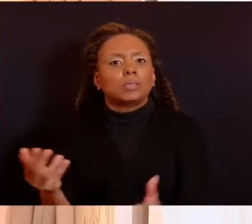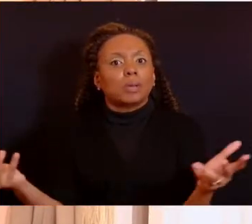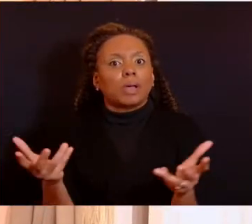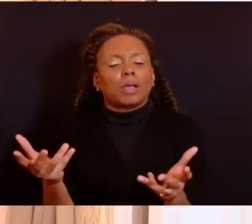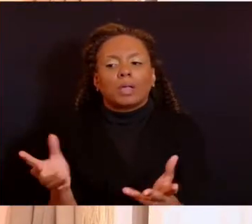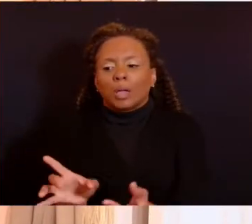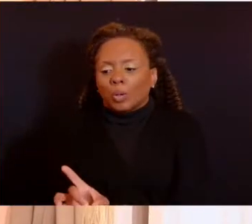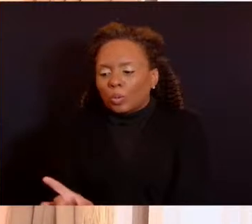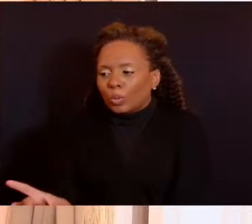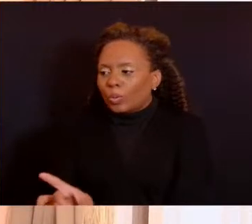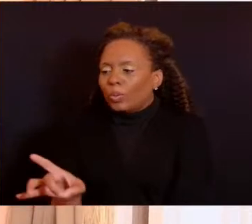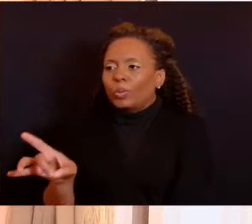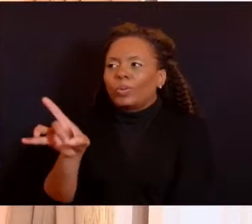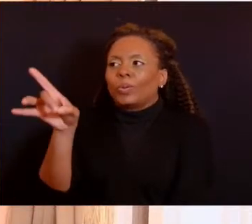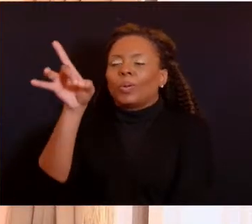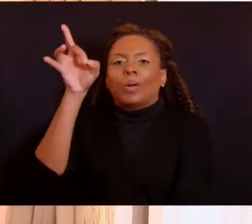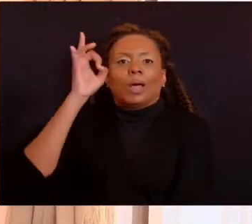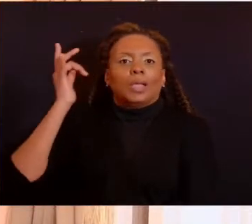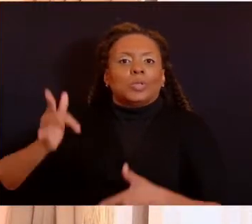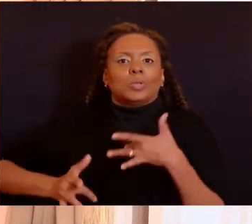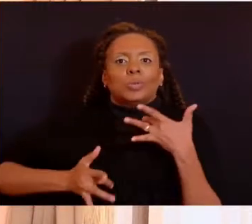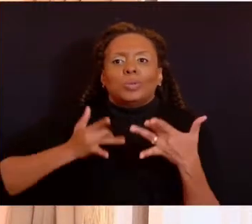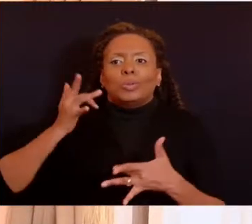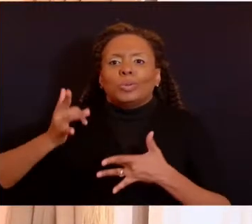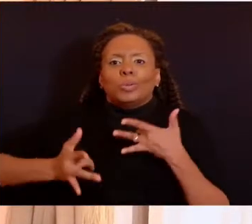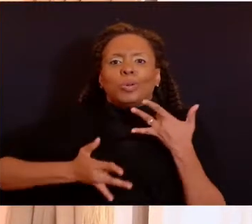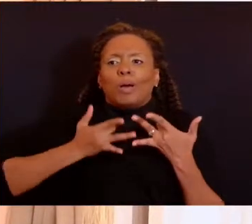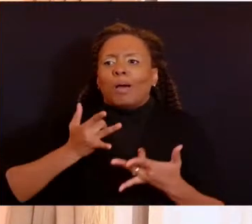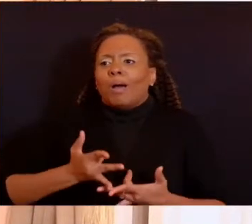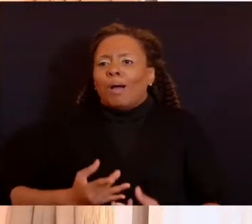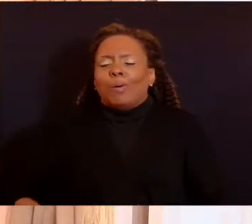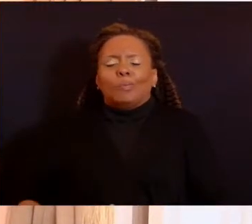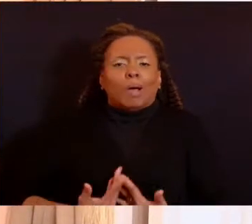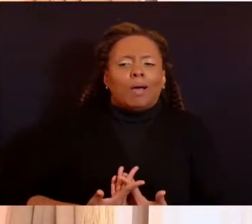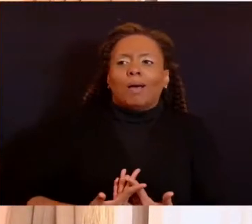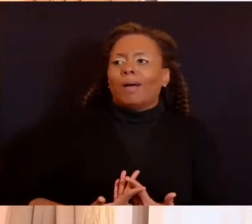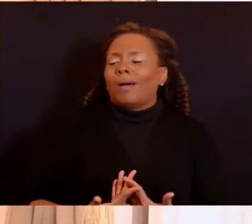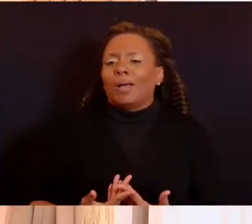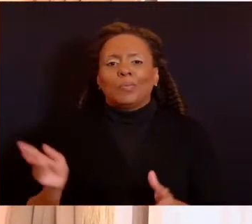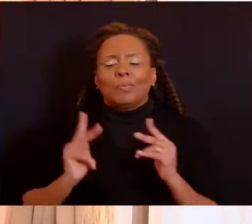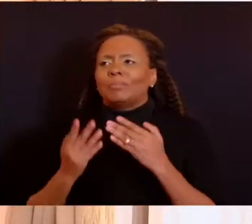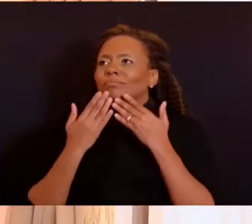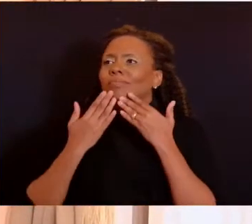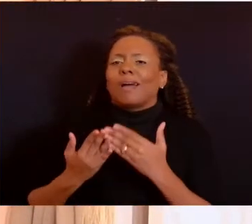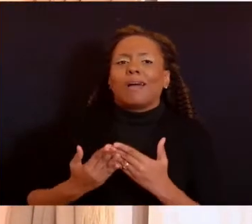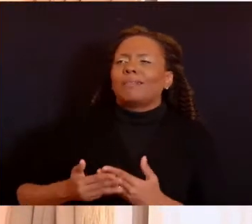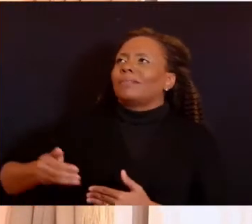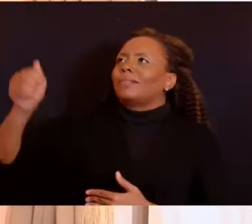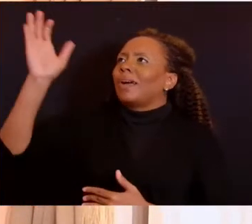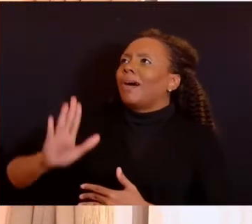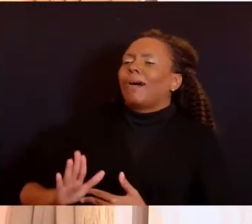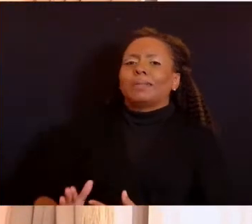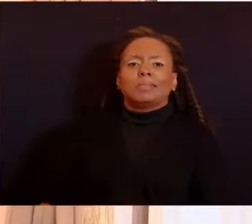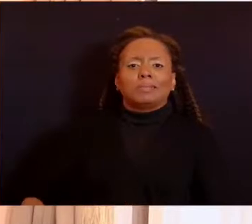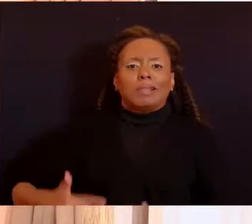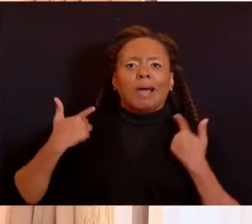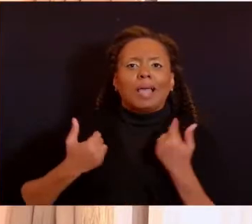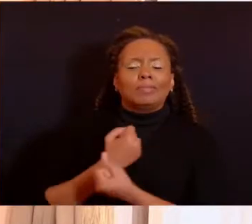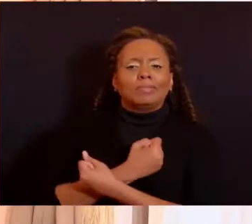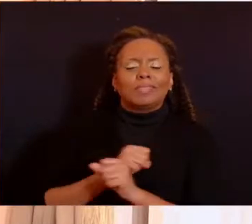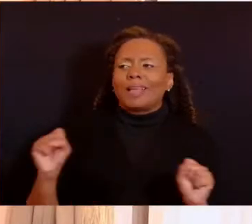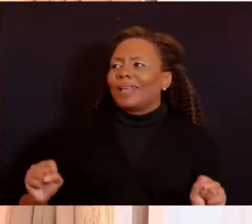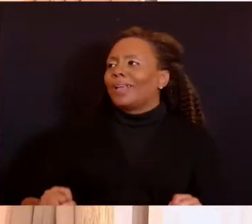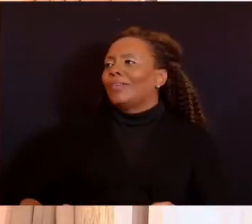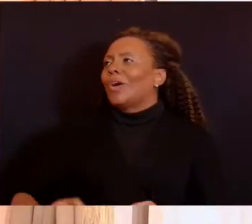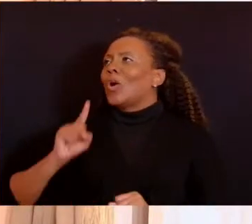and joyful. Still, they gave thanks that their lives were saved. They gave thanks that in spite of it